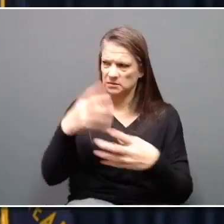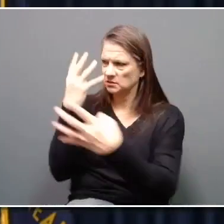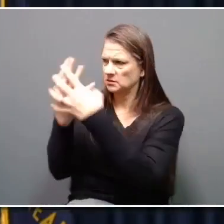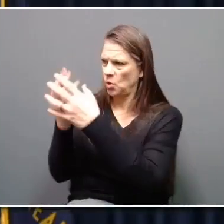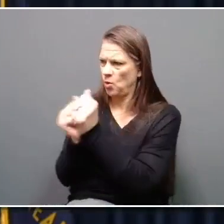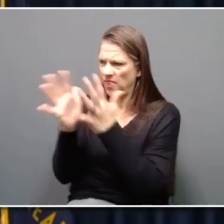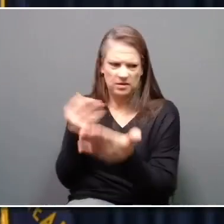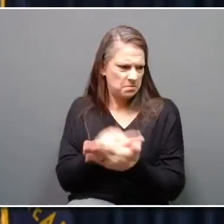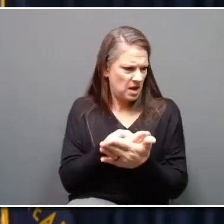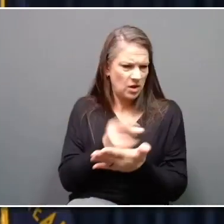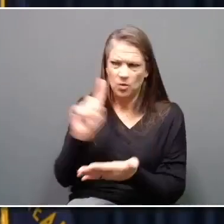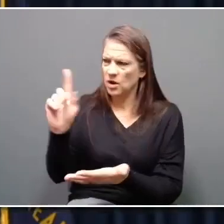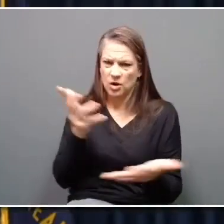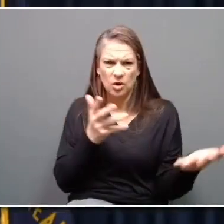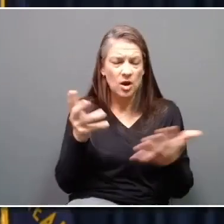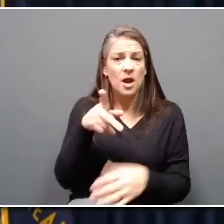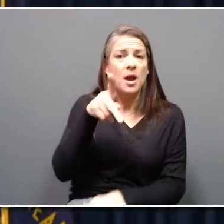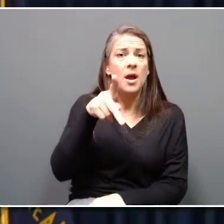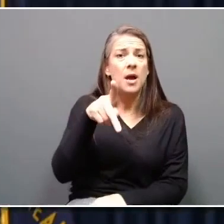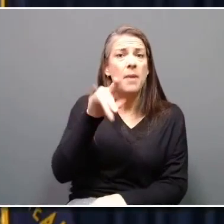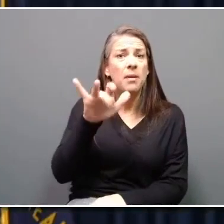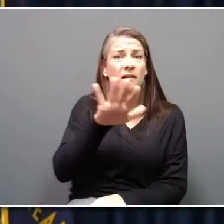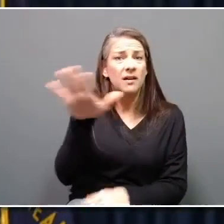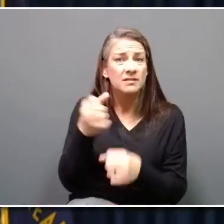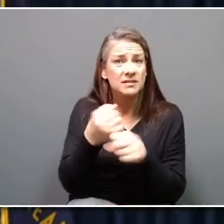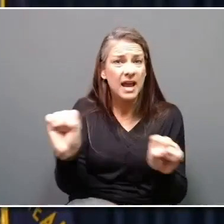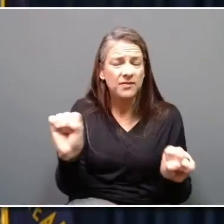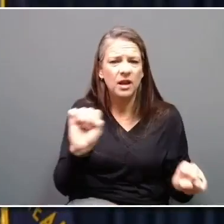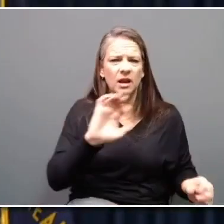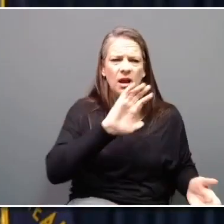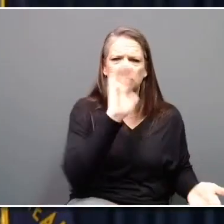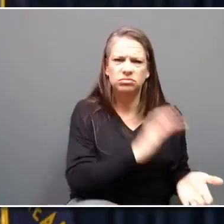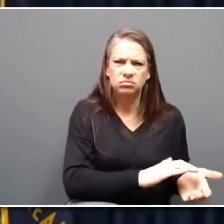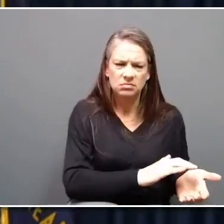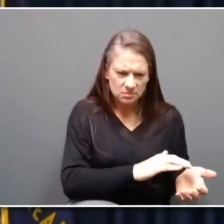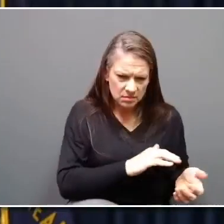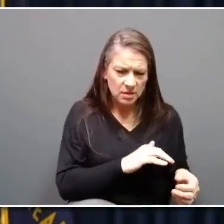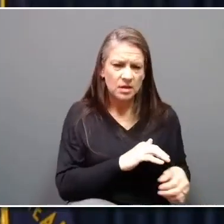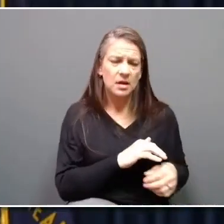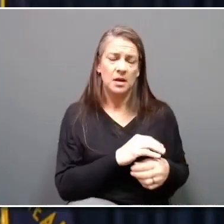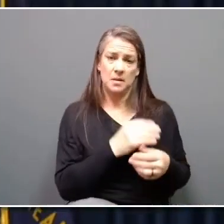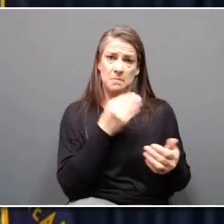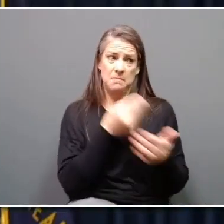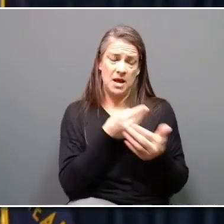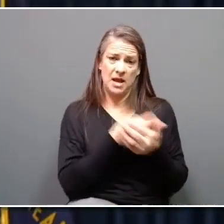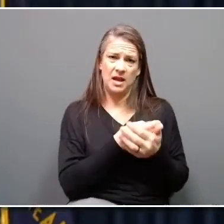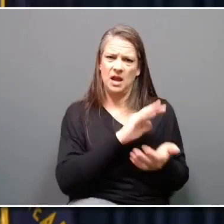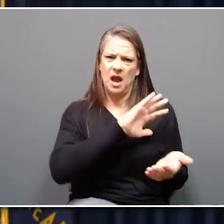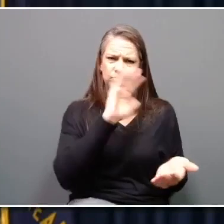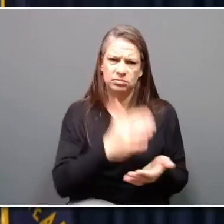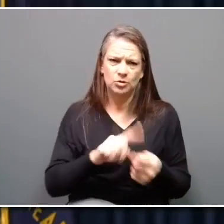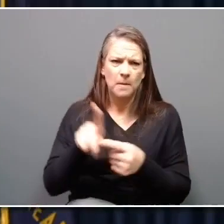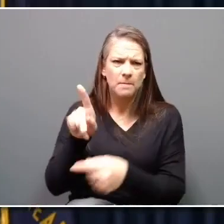fewer public safety investments, significantly less dollars going to our public schools, and a